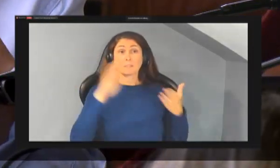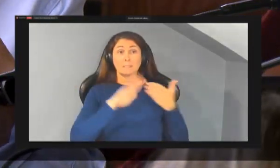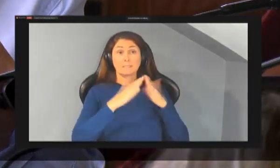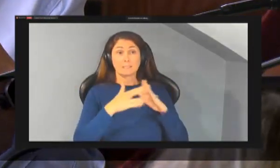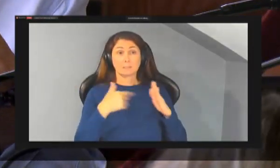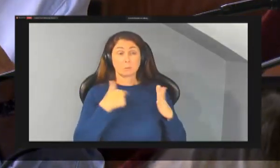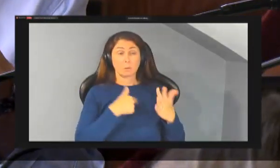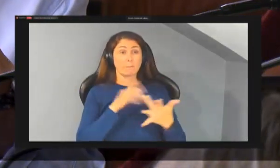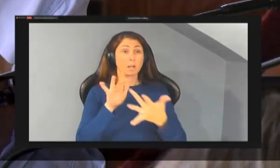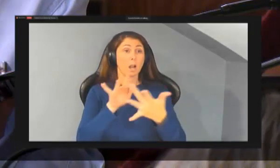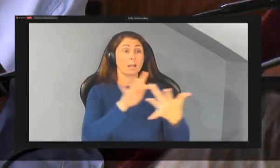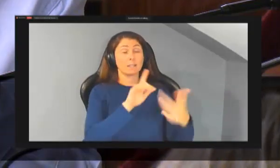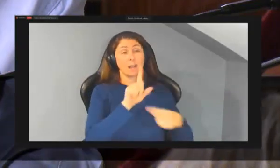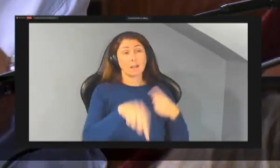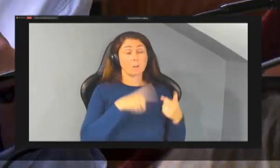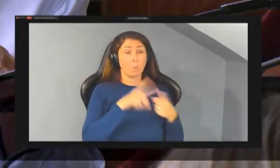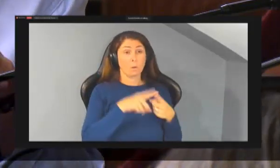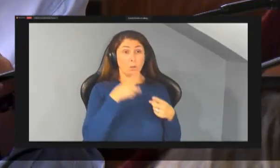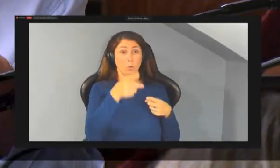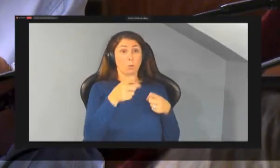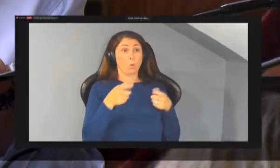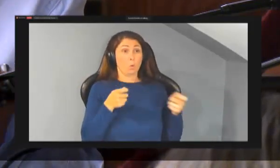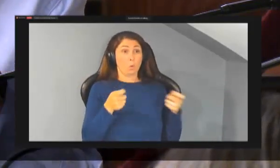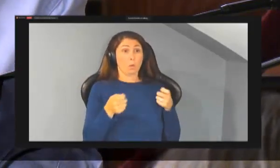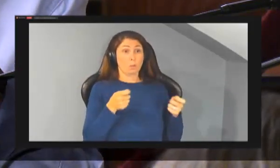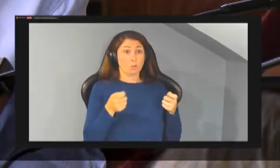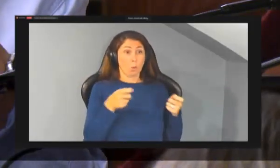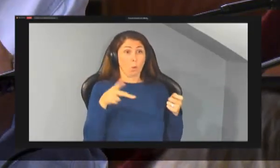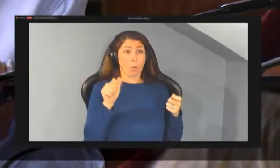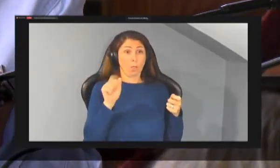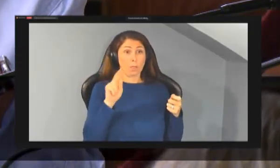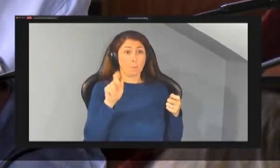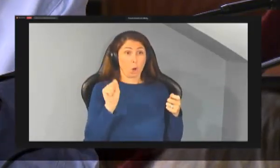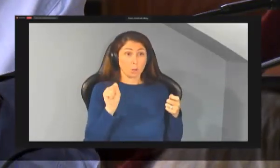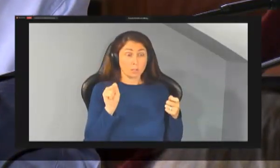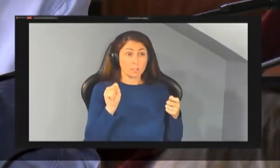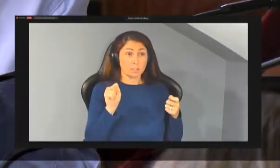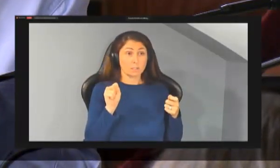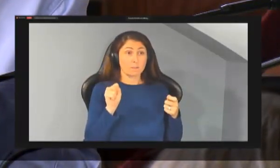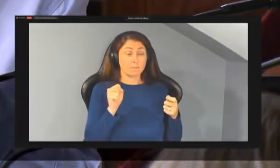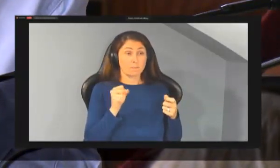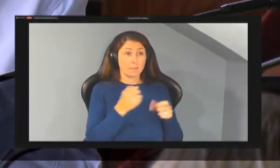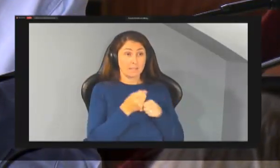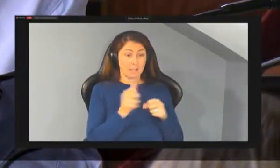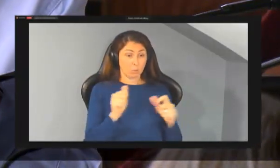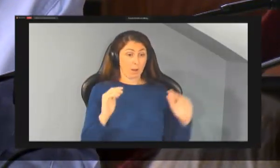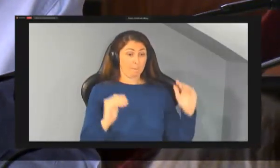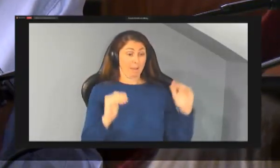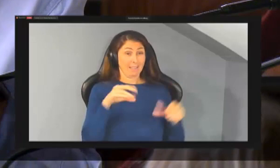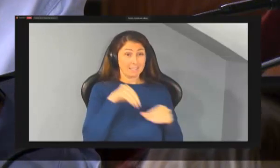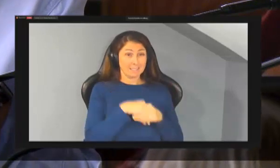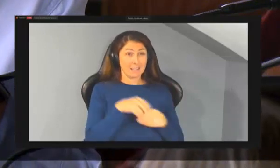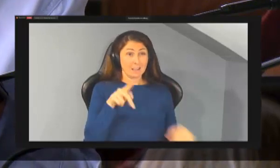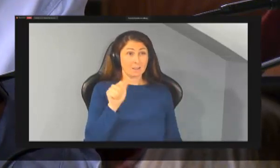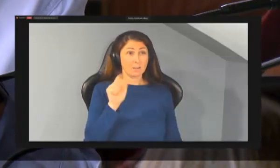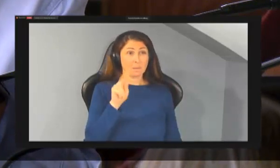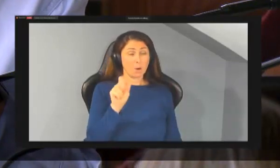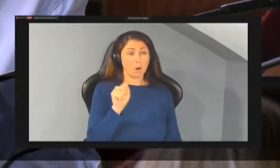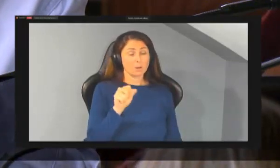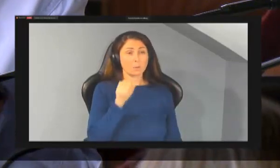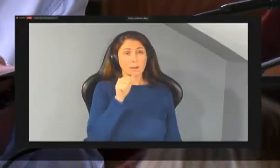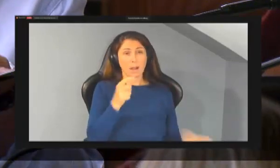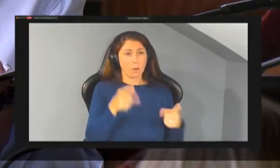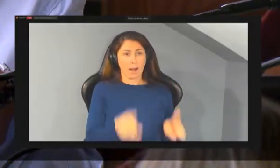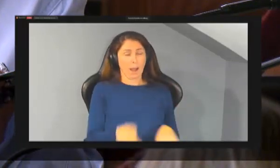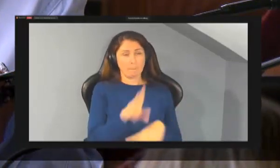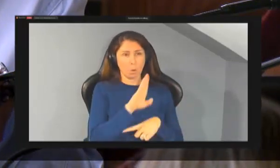is that when you control the parks and get to a balance in the parks, which isn't going to happen overnight,